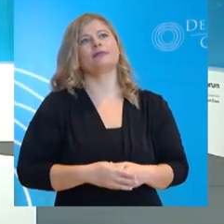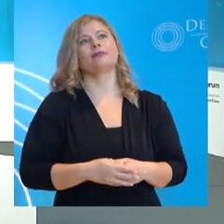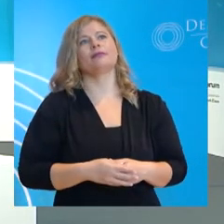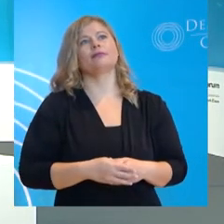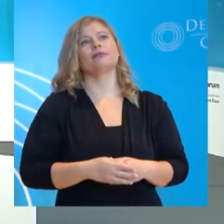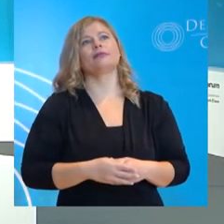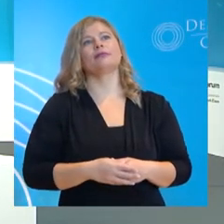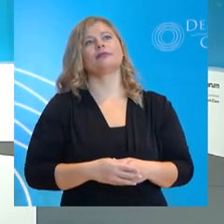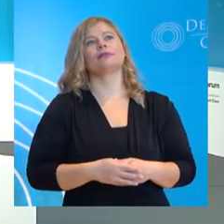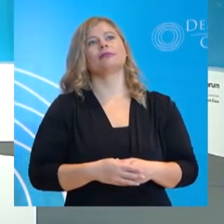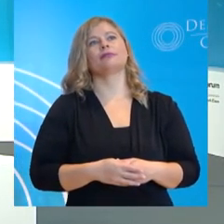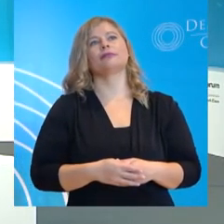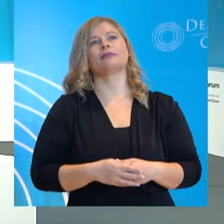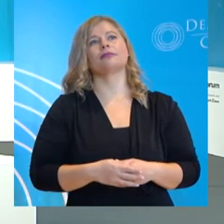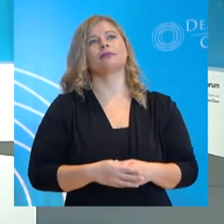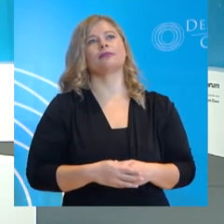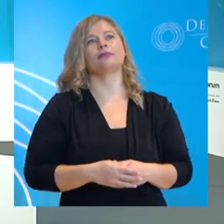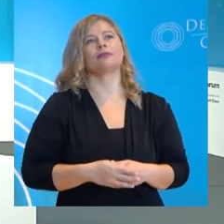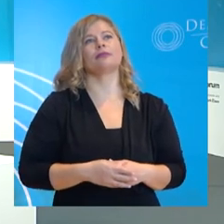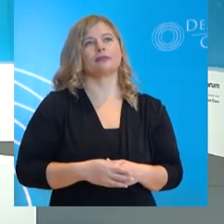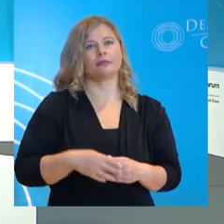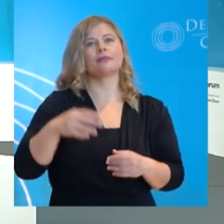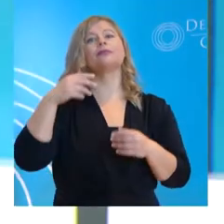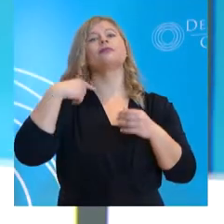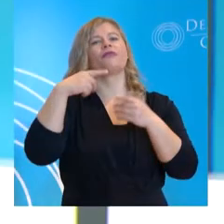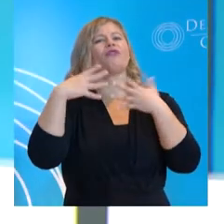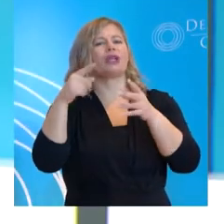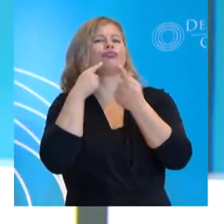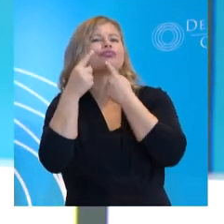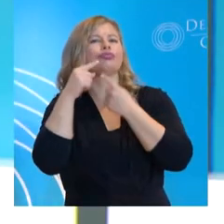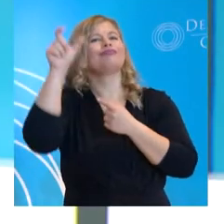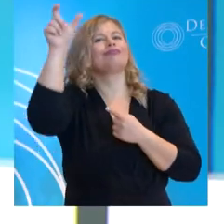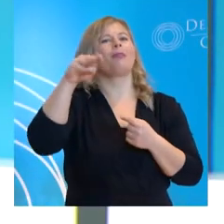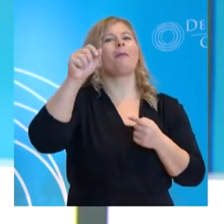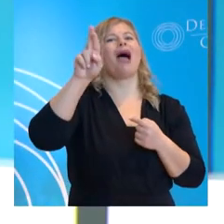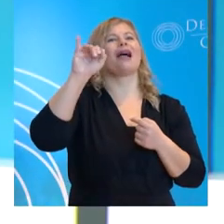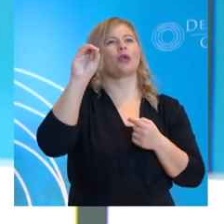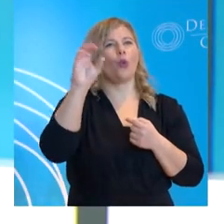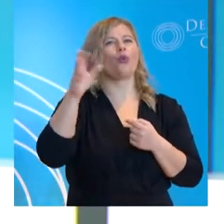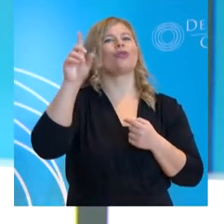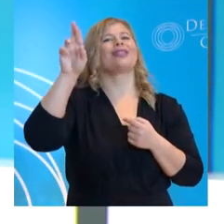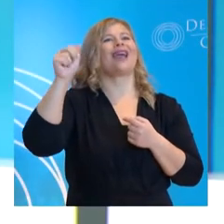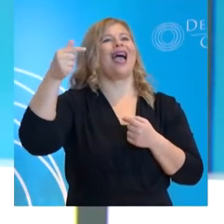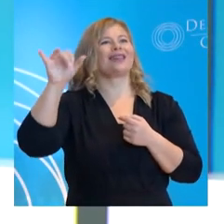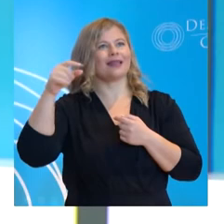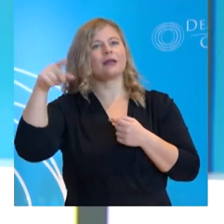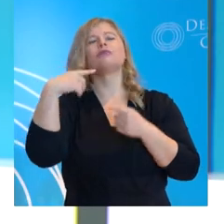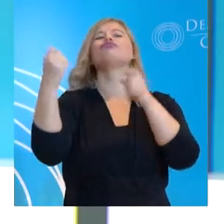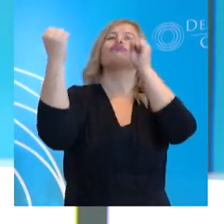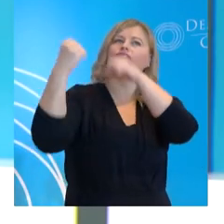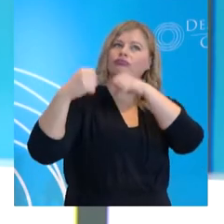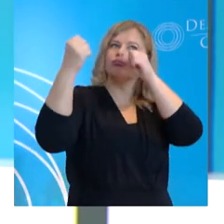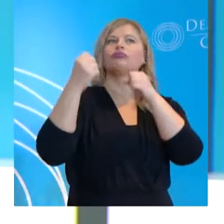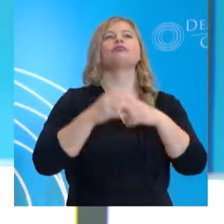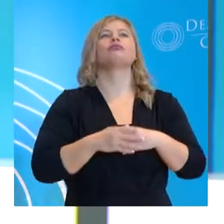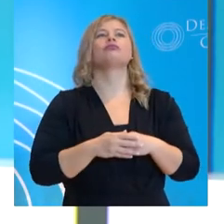Draghi a week ago, and I think we agree on the principle that if we are to spend more on climate, and if we